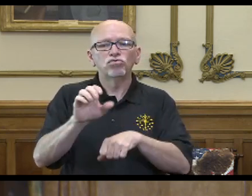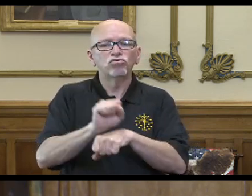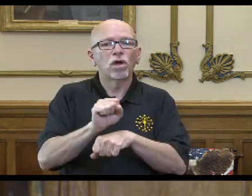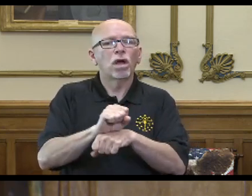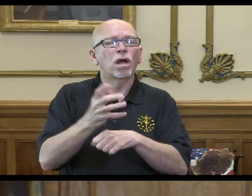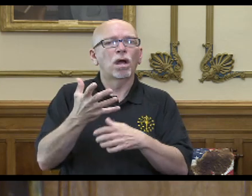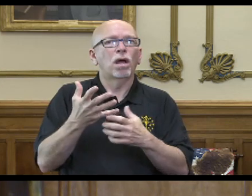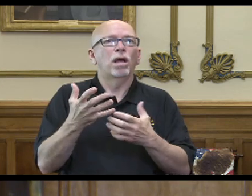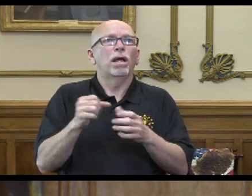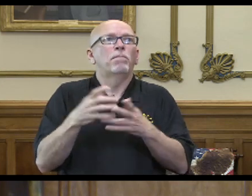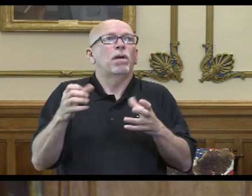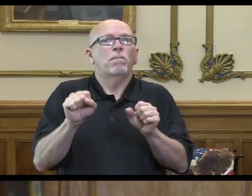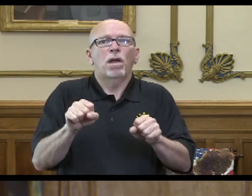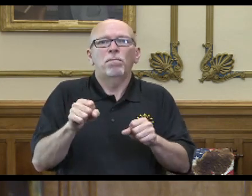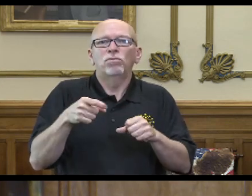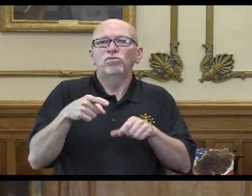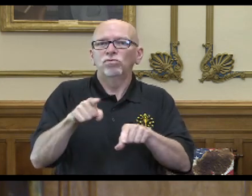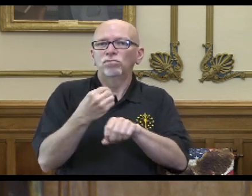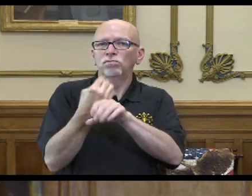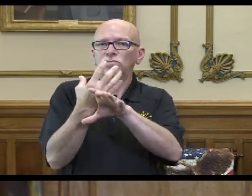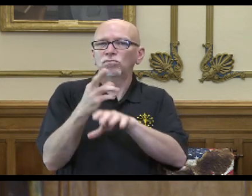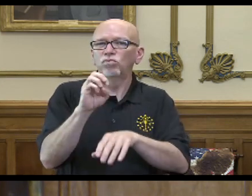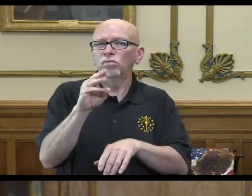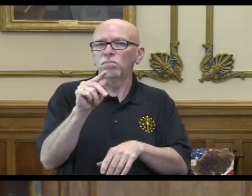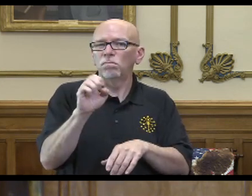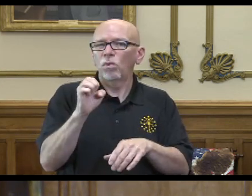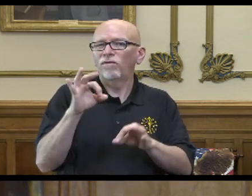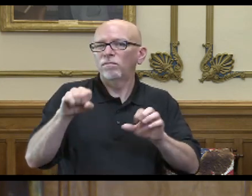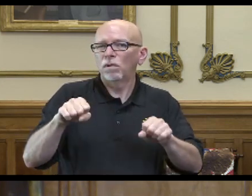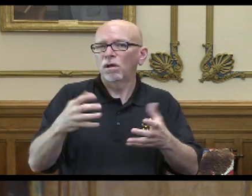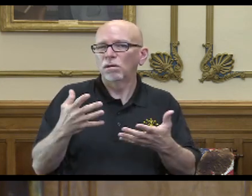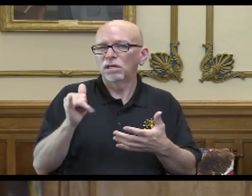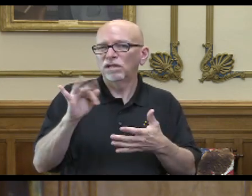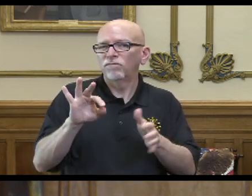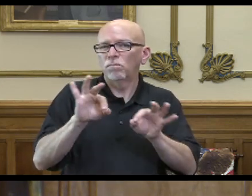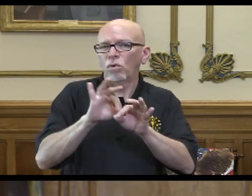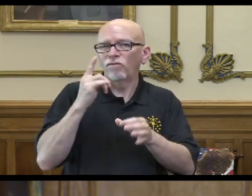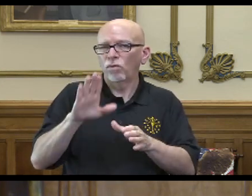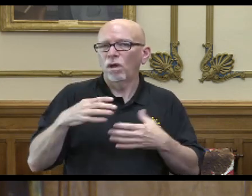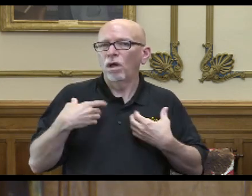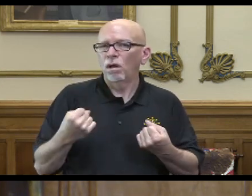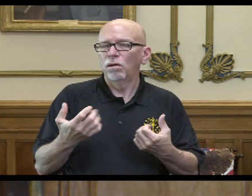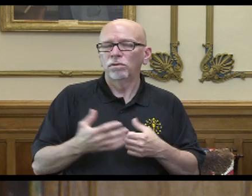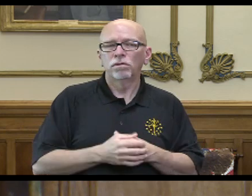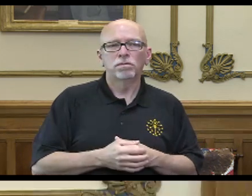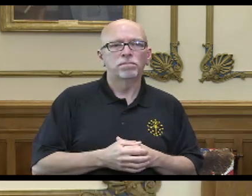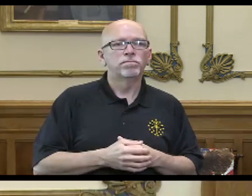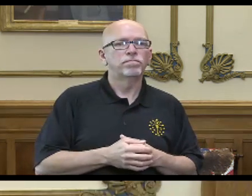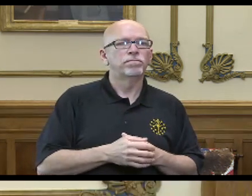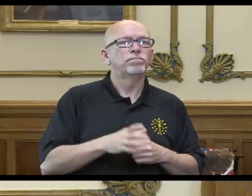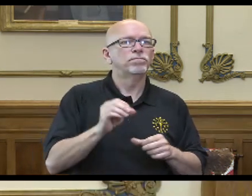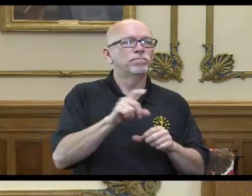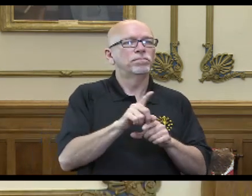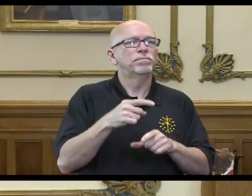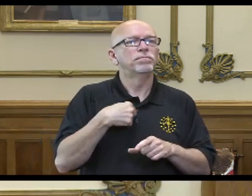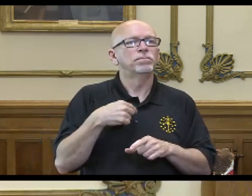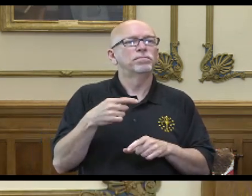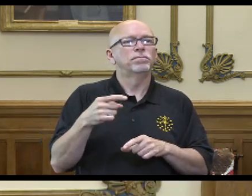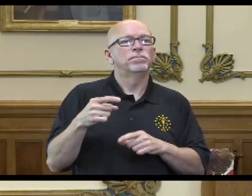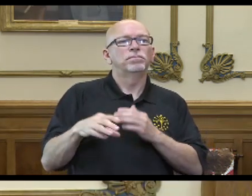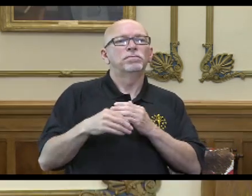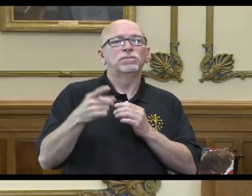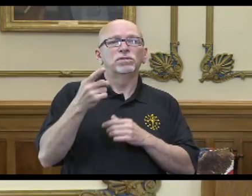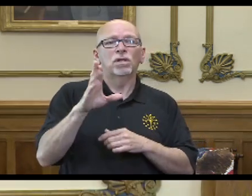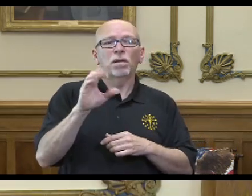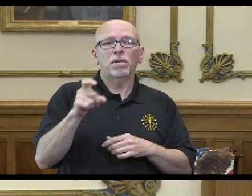as possible from a remote standpoint if that is important for their health. Yeah, and I would just say,